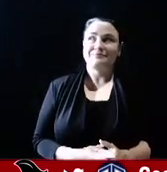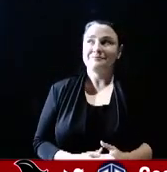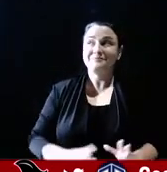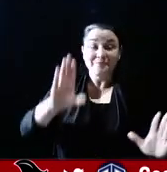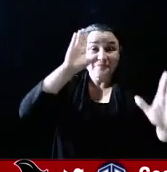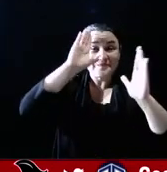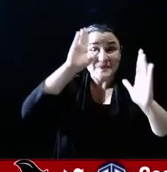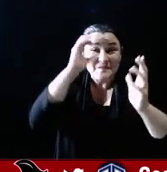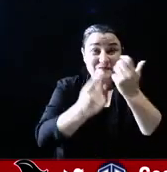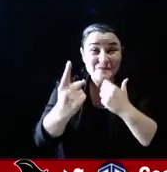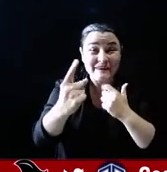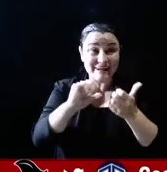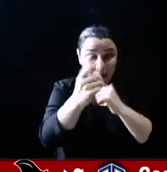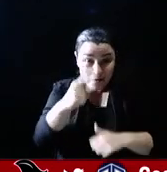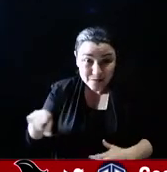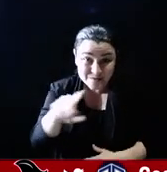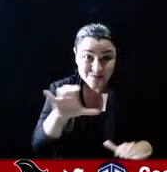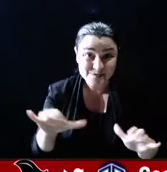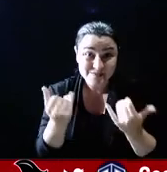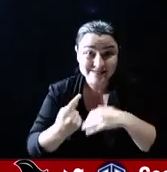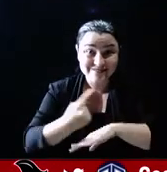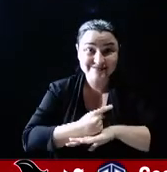Hello everyone, how are y'all doing today?